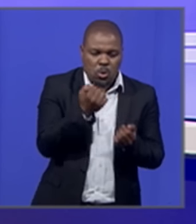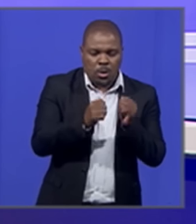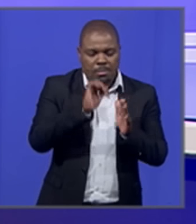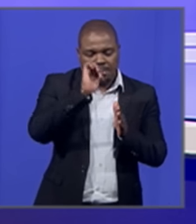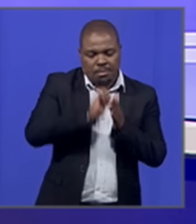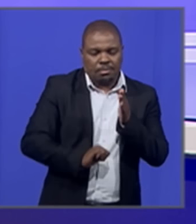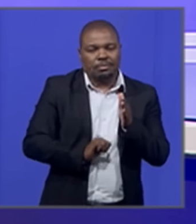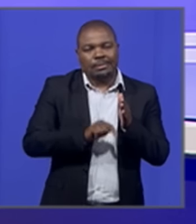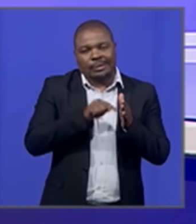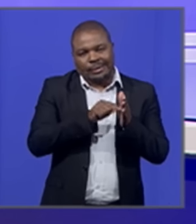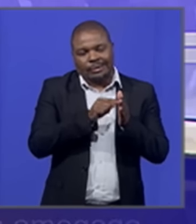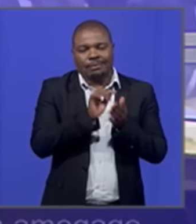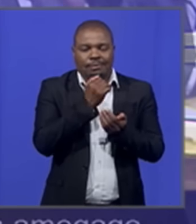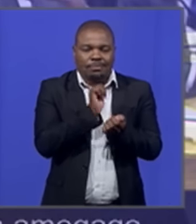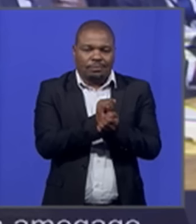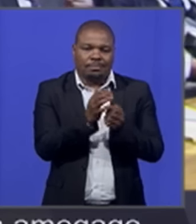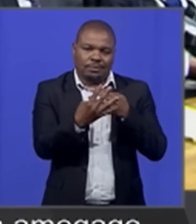kgolegong.